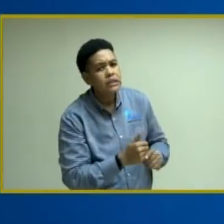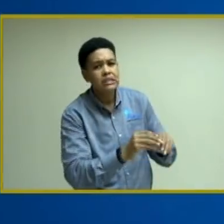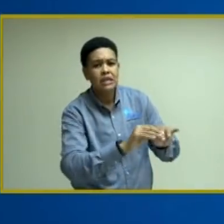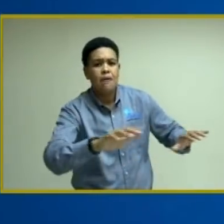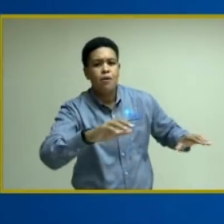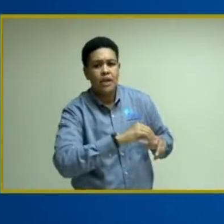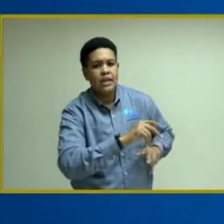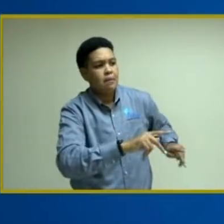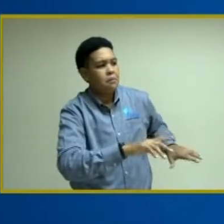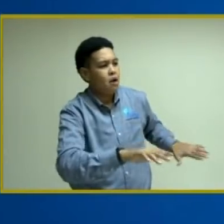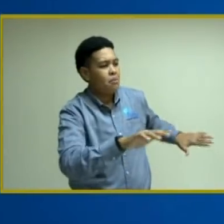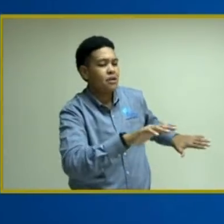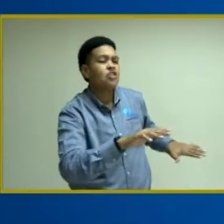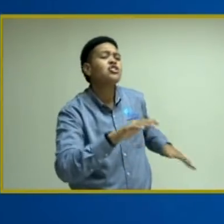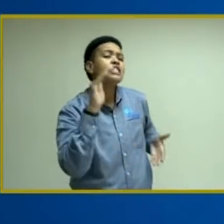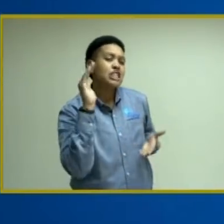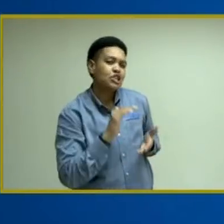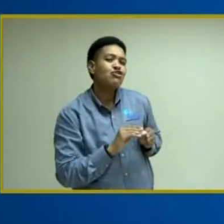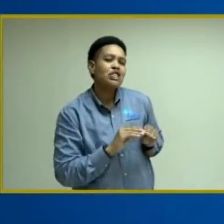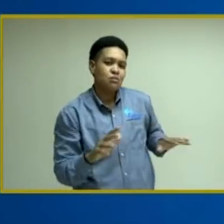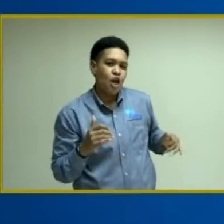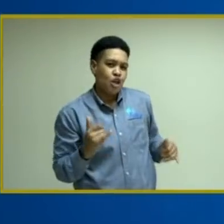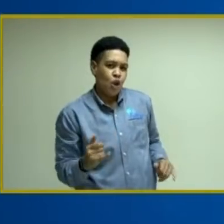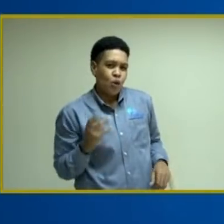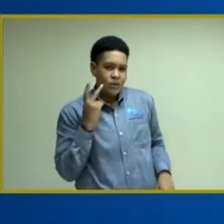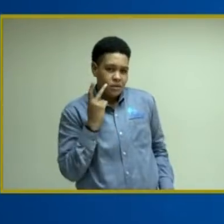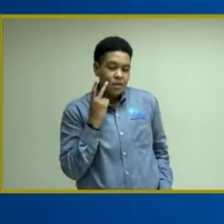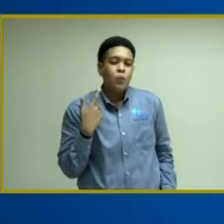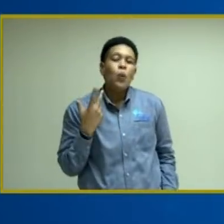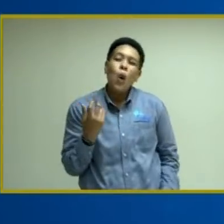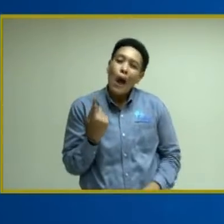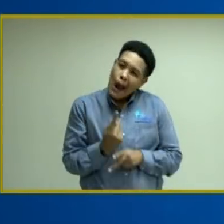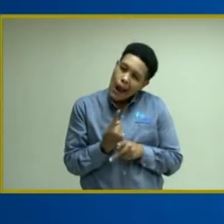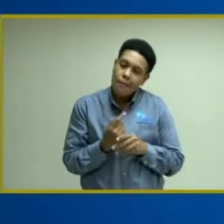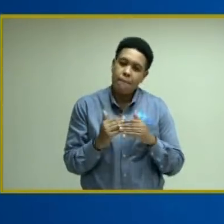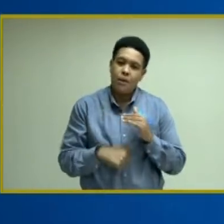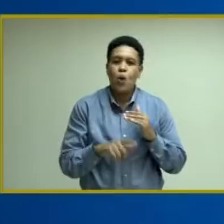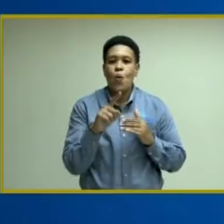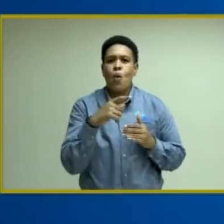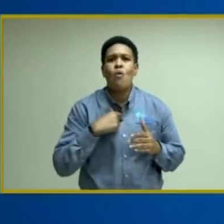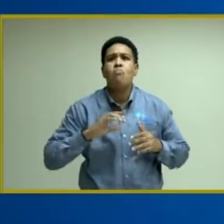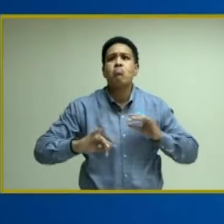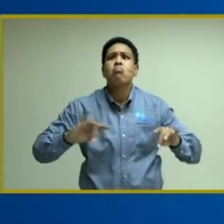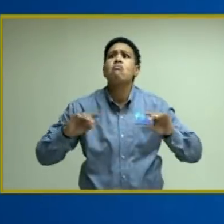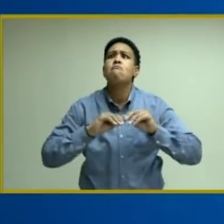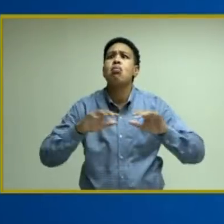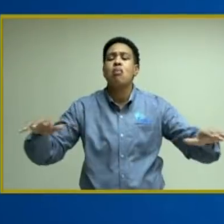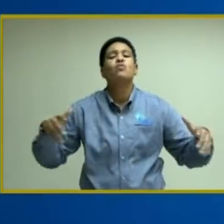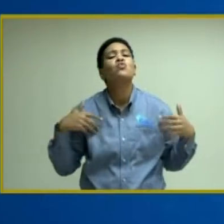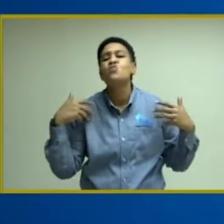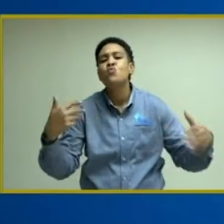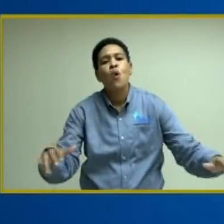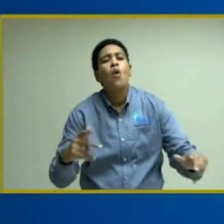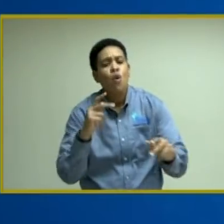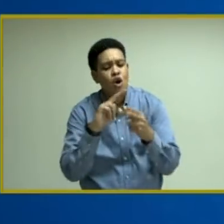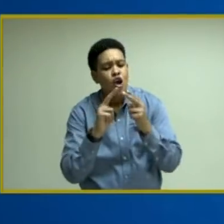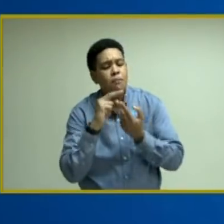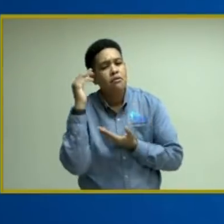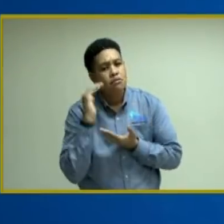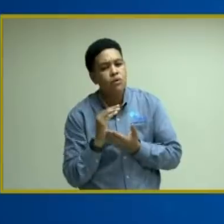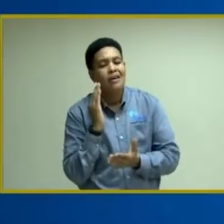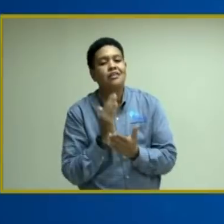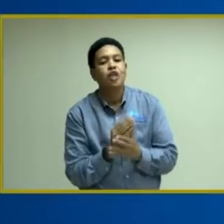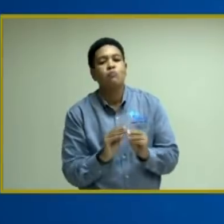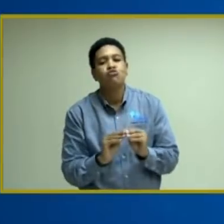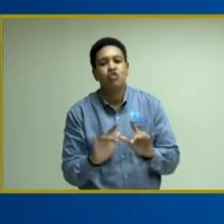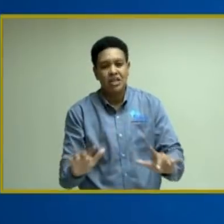in the population, and we really want to keep that below 1 in order for our numbers to go down and to stop transmission.